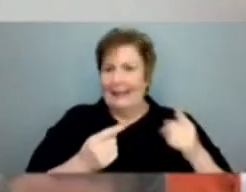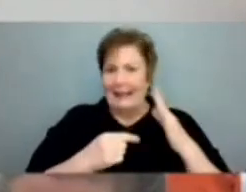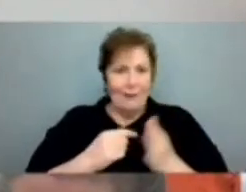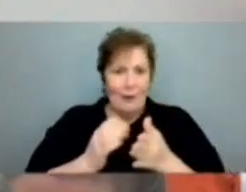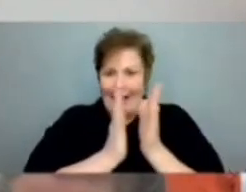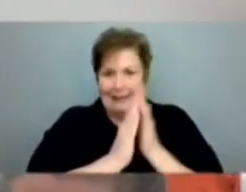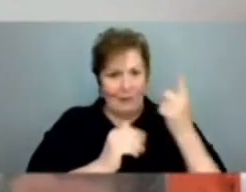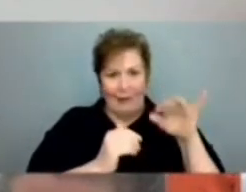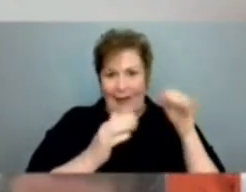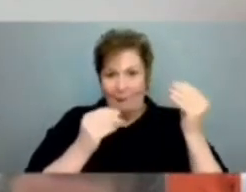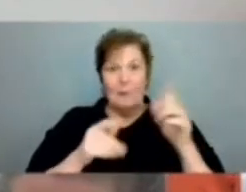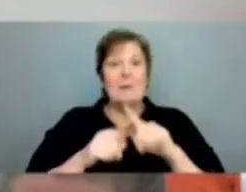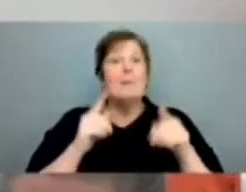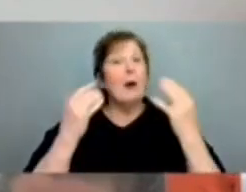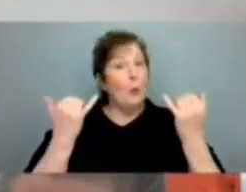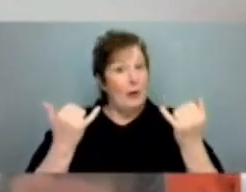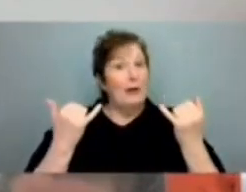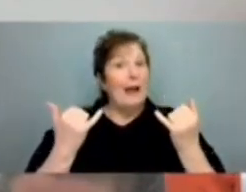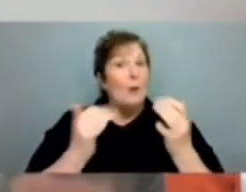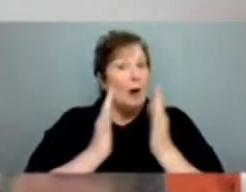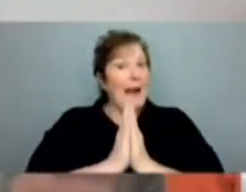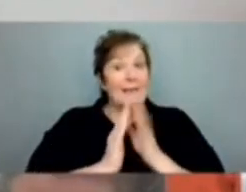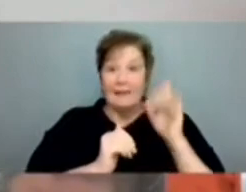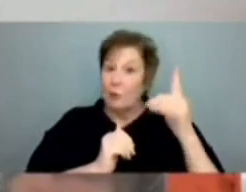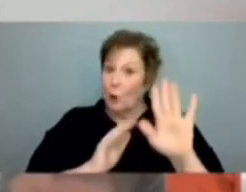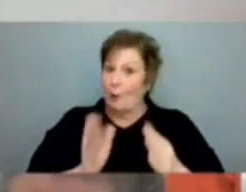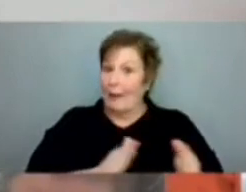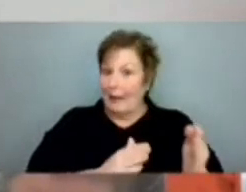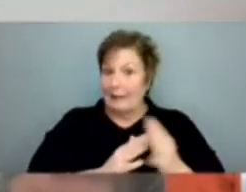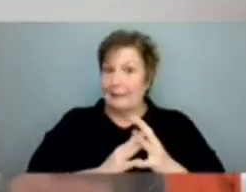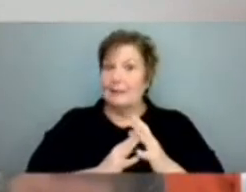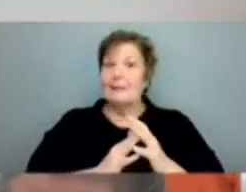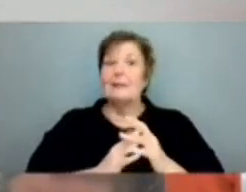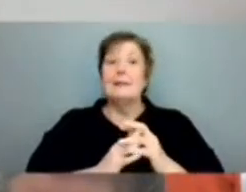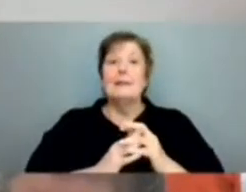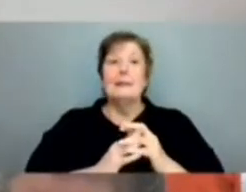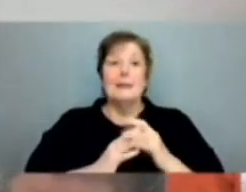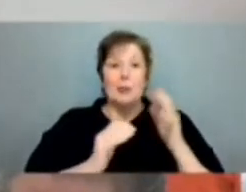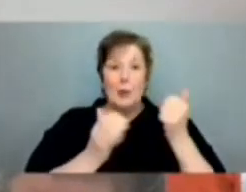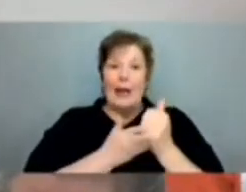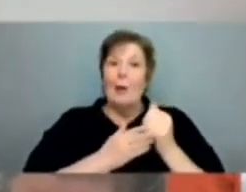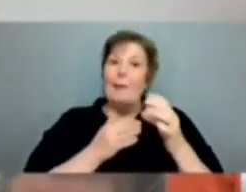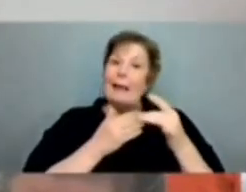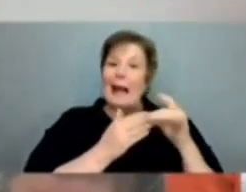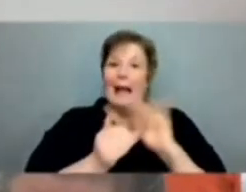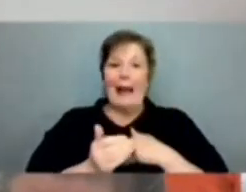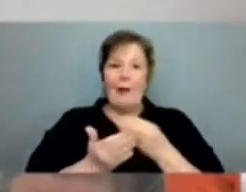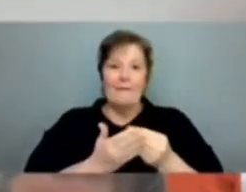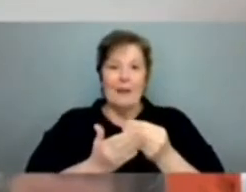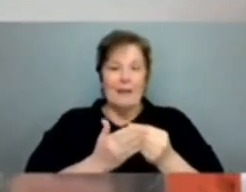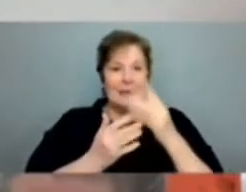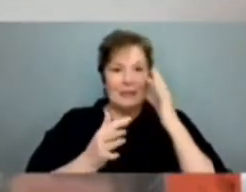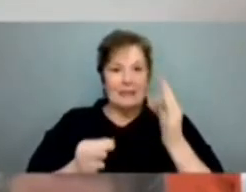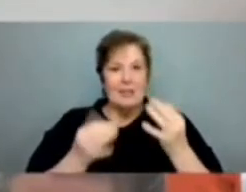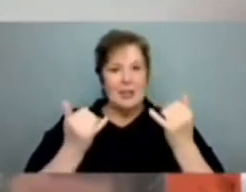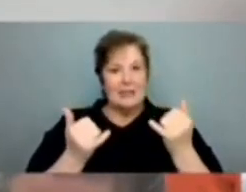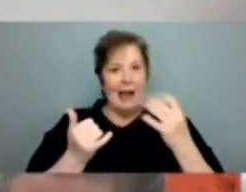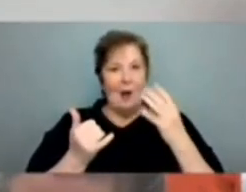but we are asking for your plans to help guide our funding decisions now and into the